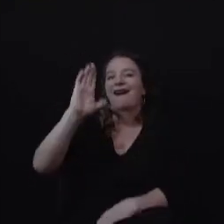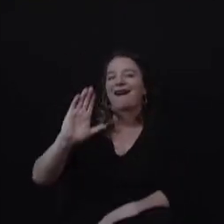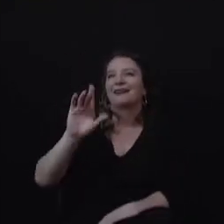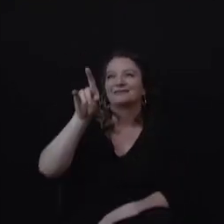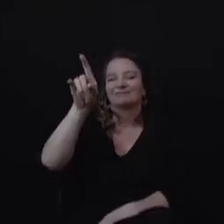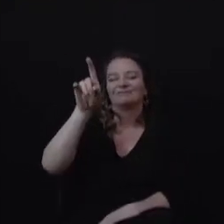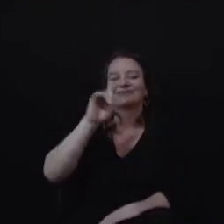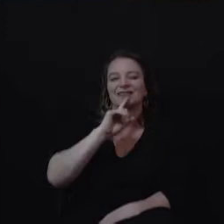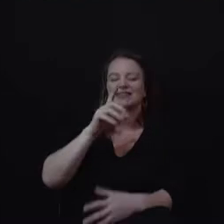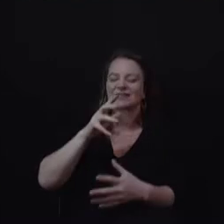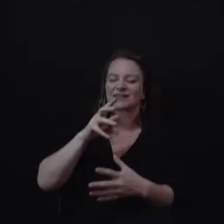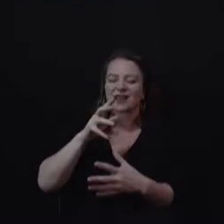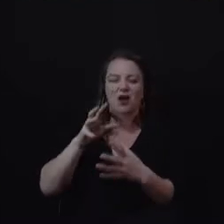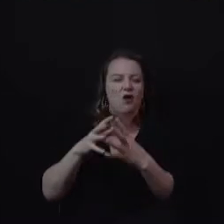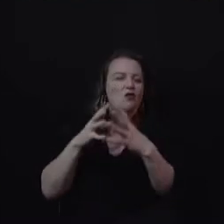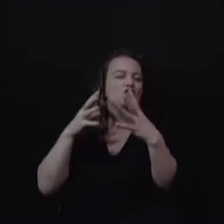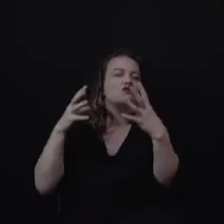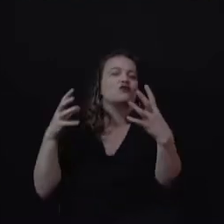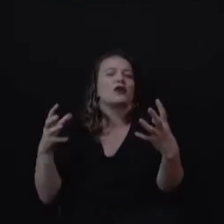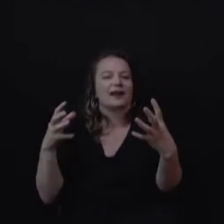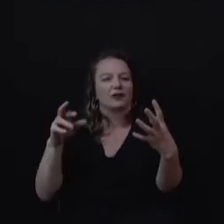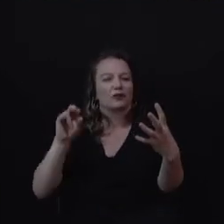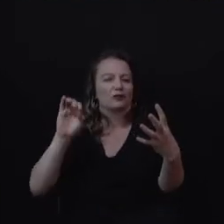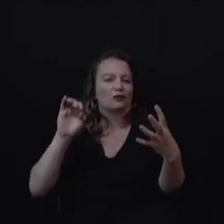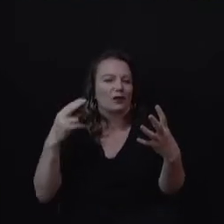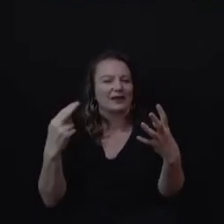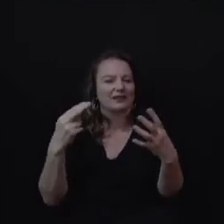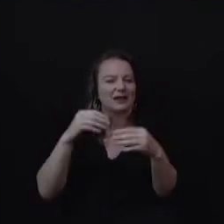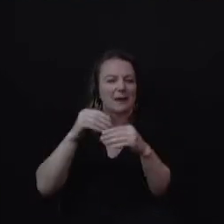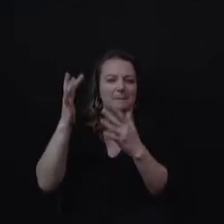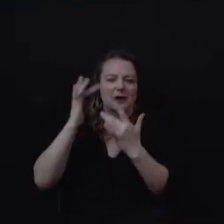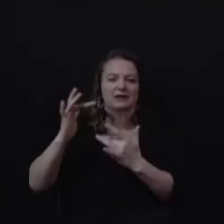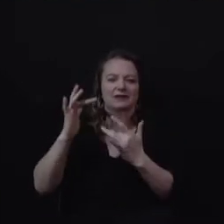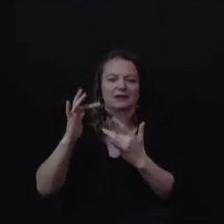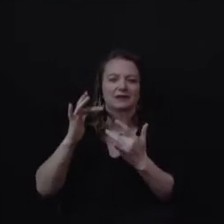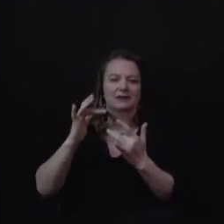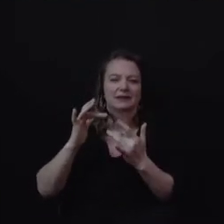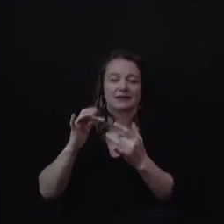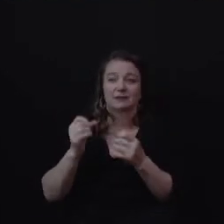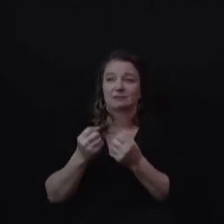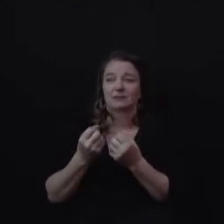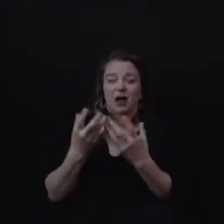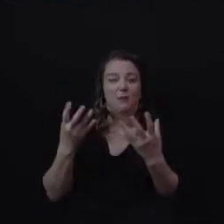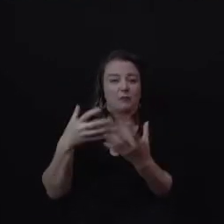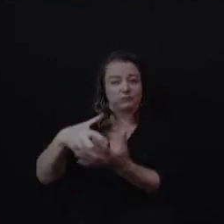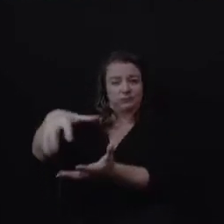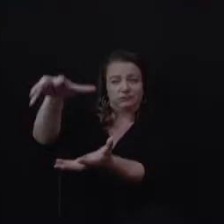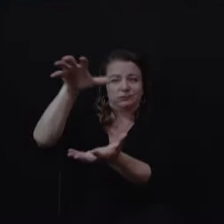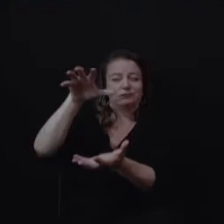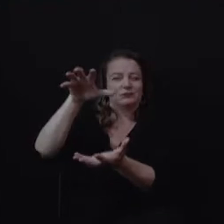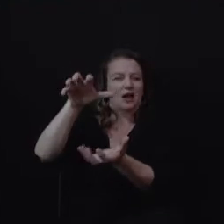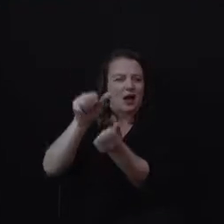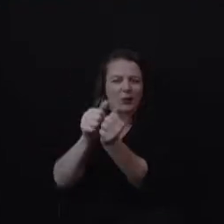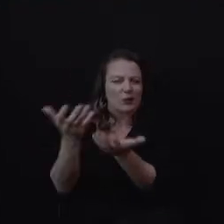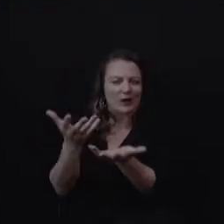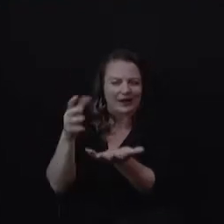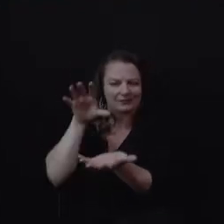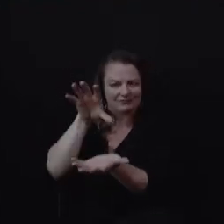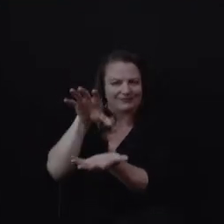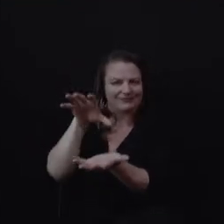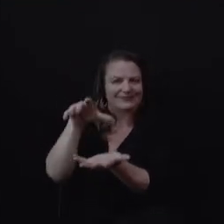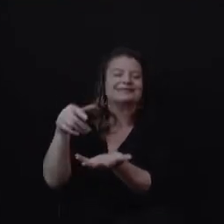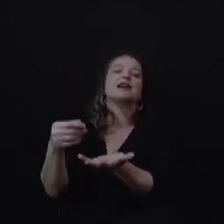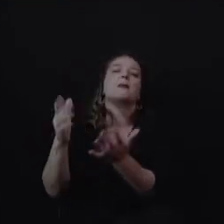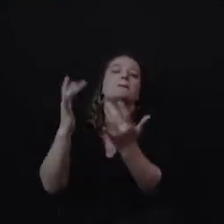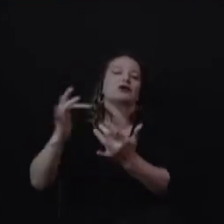is rich in mercy. How is God loaded? He's loaded richly in mercy. Mercy simply